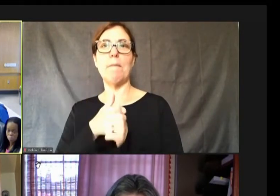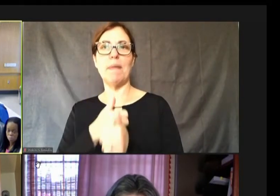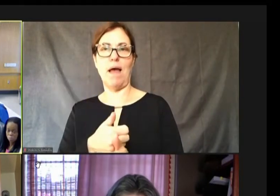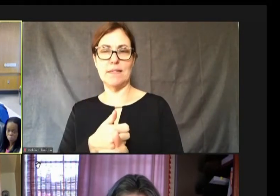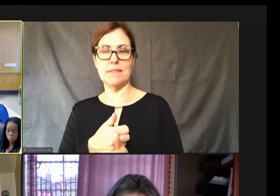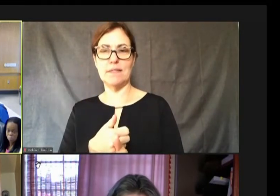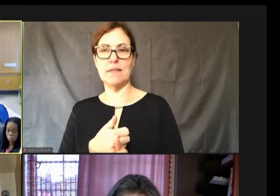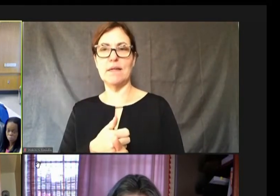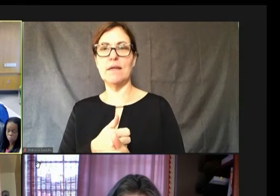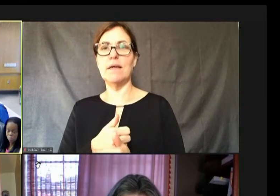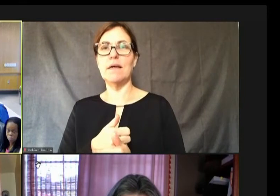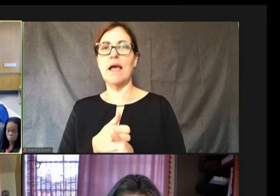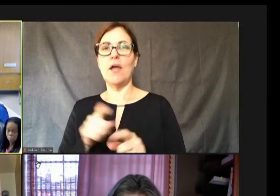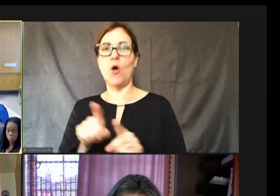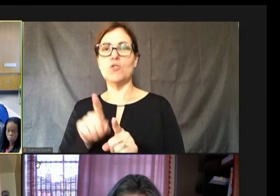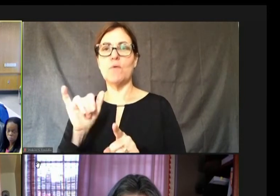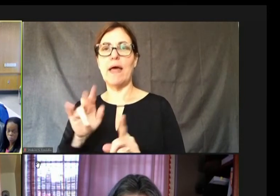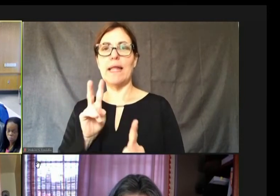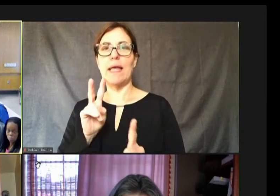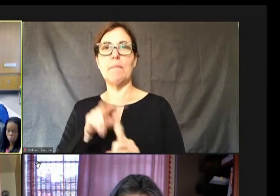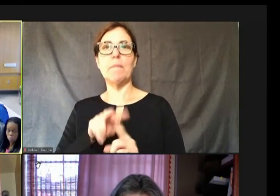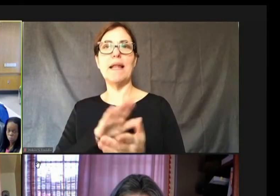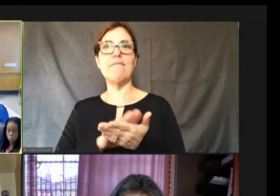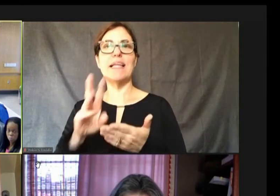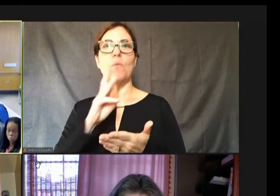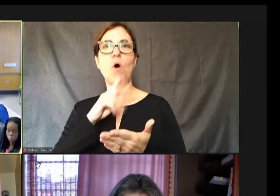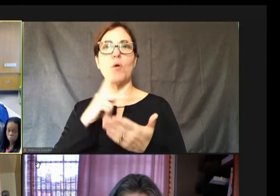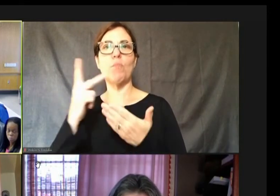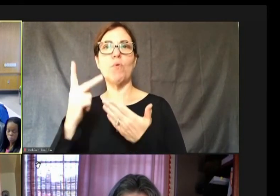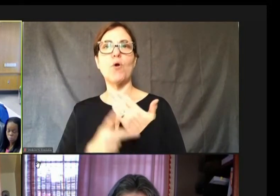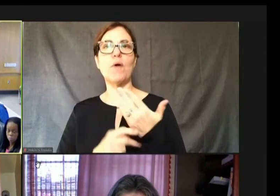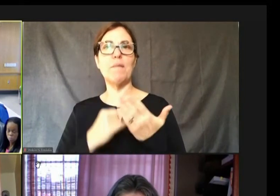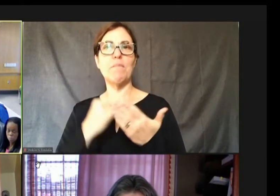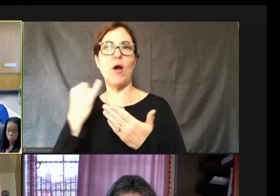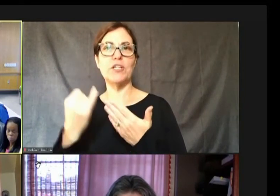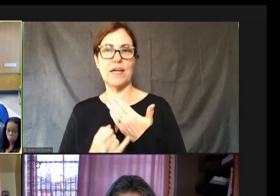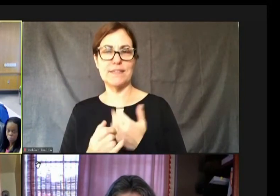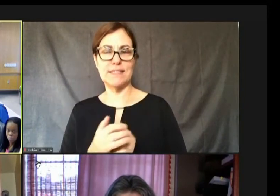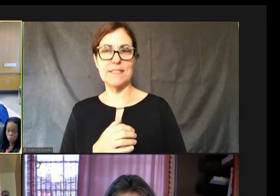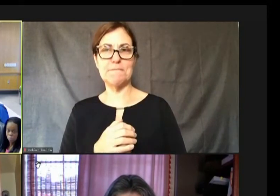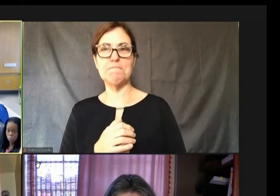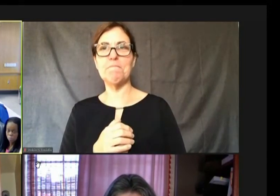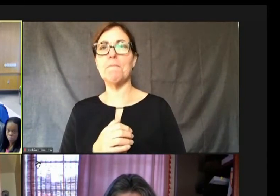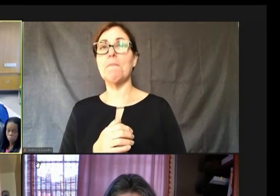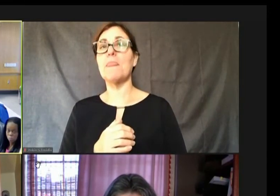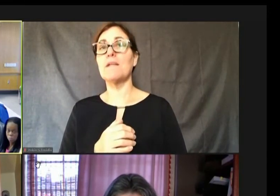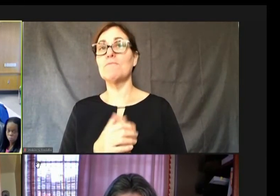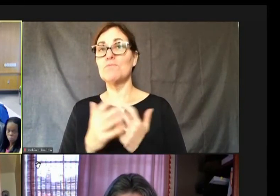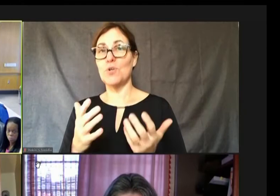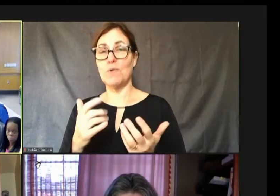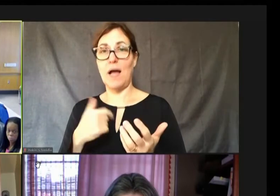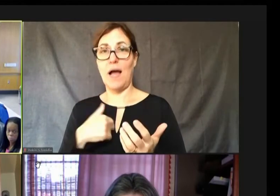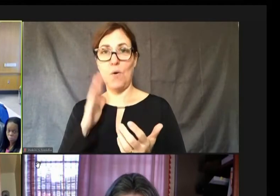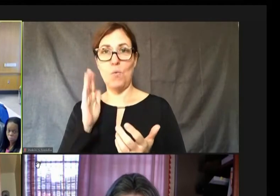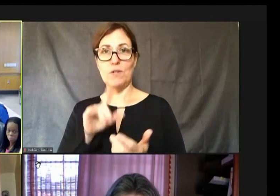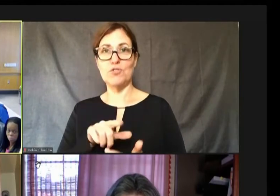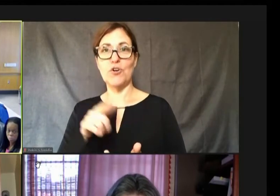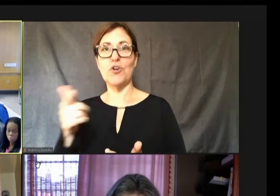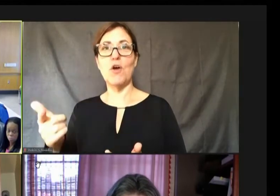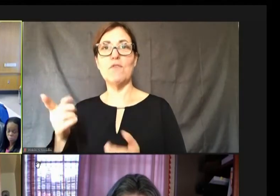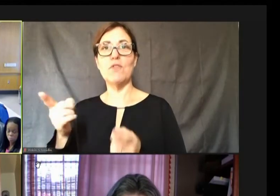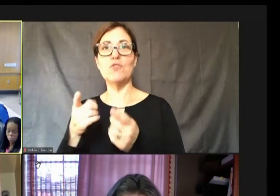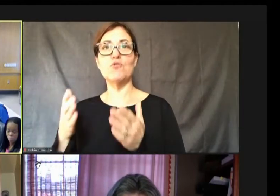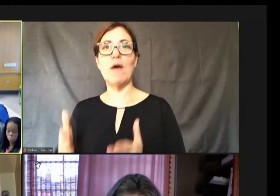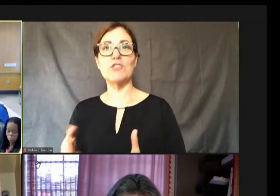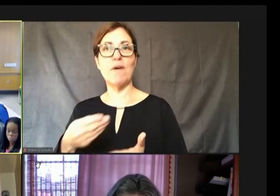clean water program projects. With that, I will turn it over to the Director of